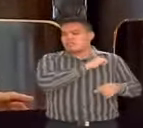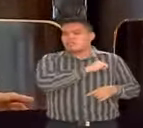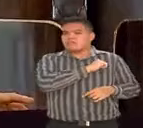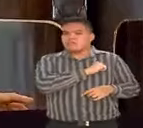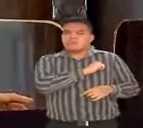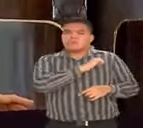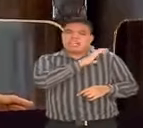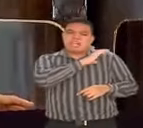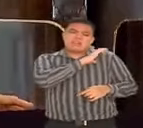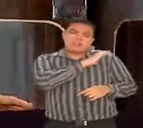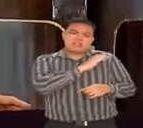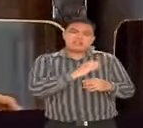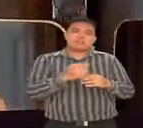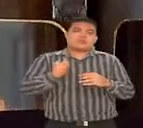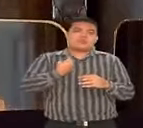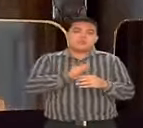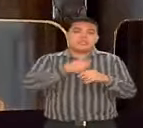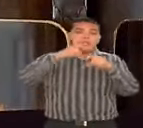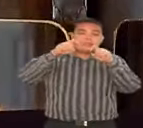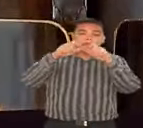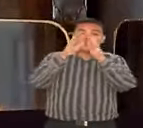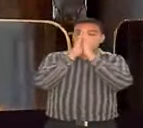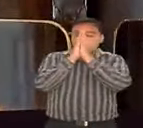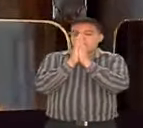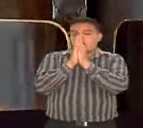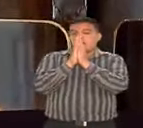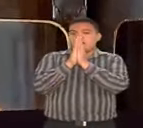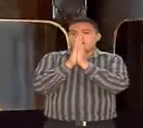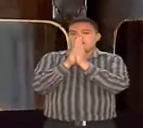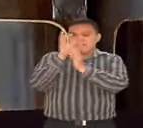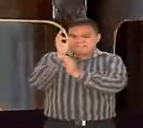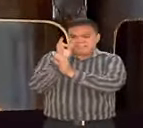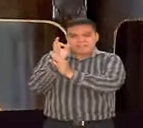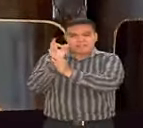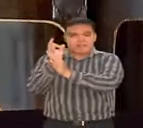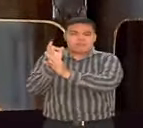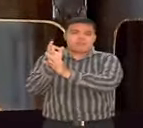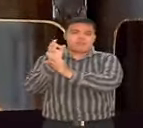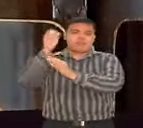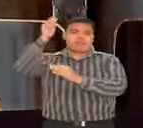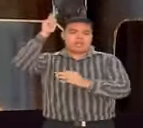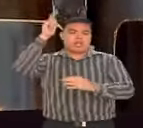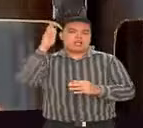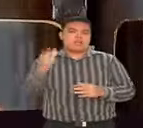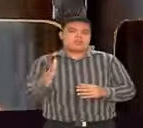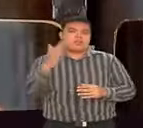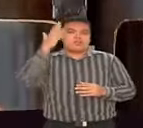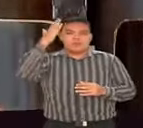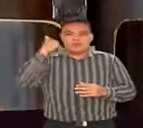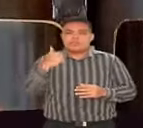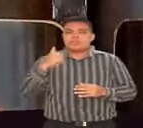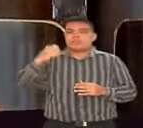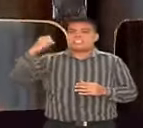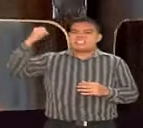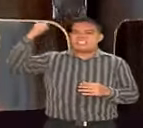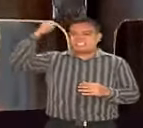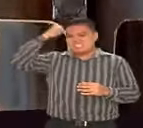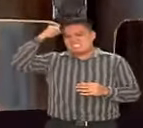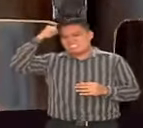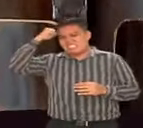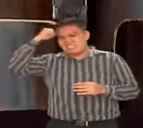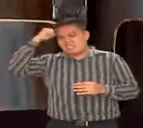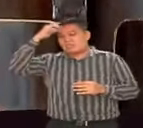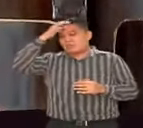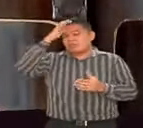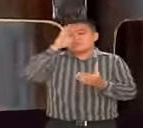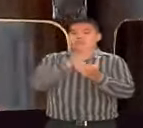we're praying together with you for your husband nga maging faithful sila diha sa Ginoo. Kay badlungon gyud ang husband. Mas badlungon pa